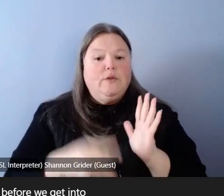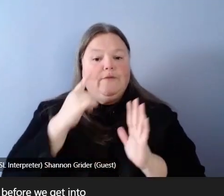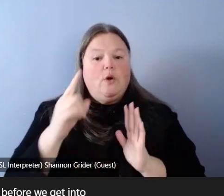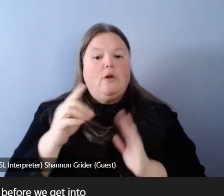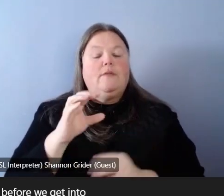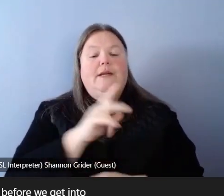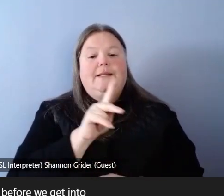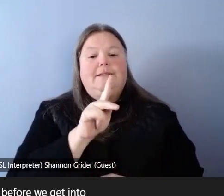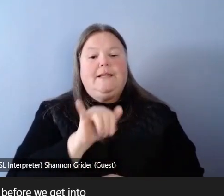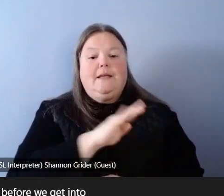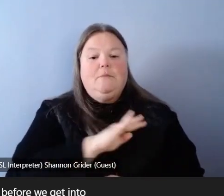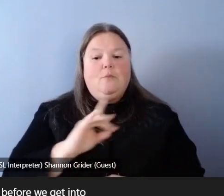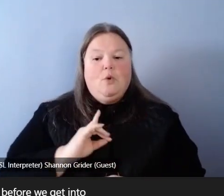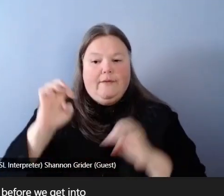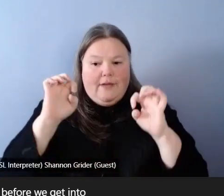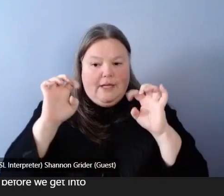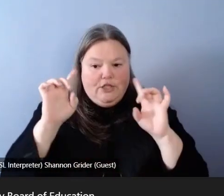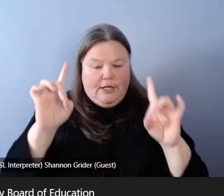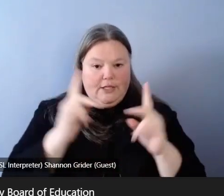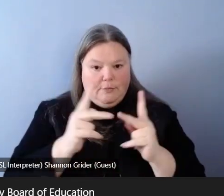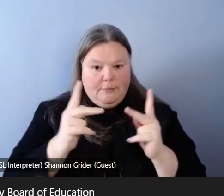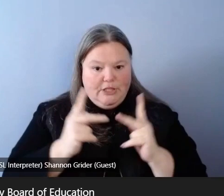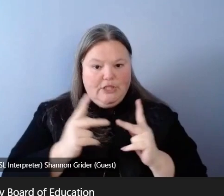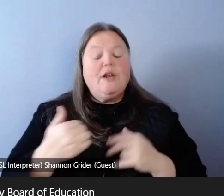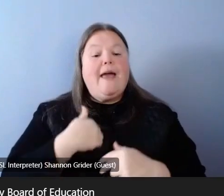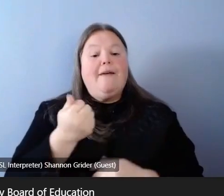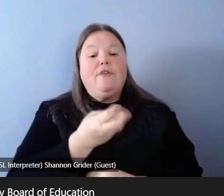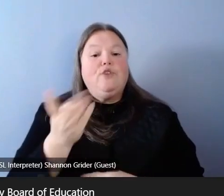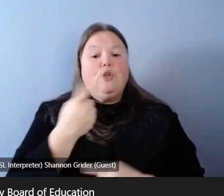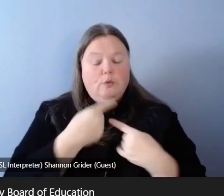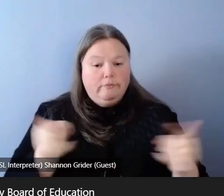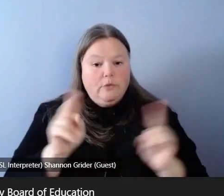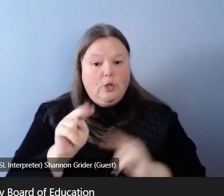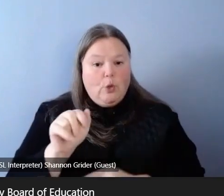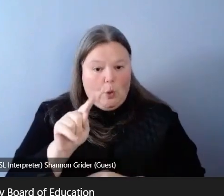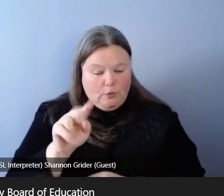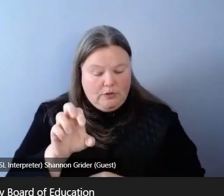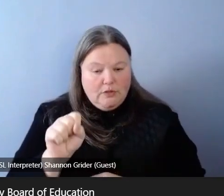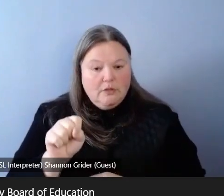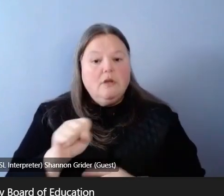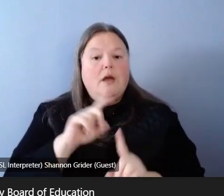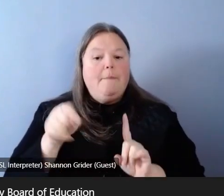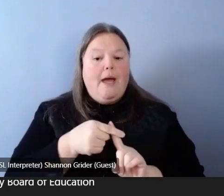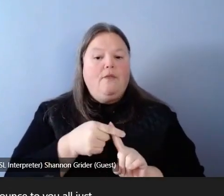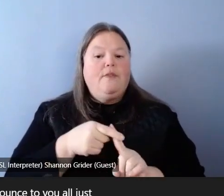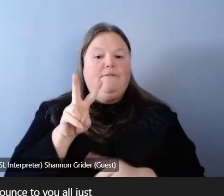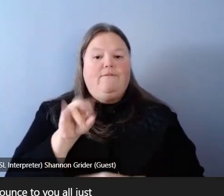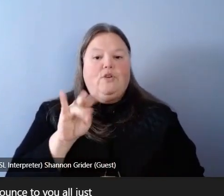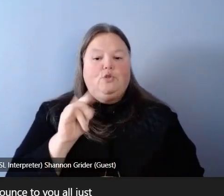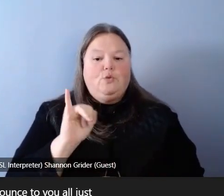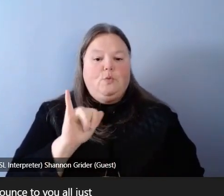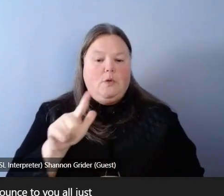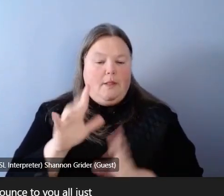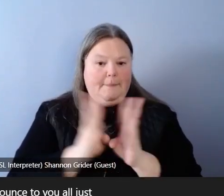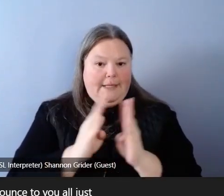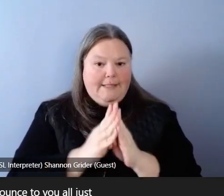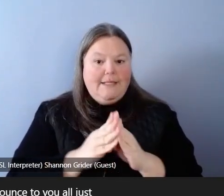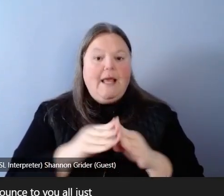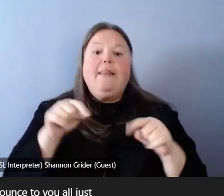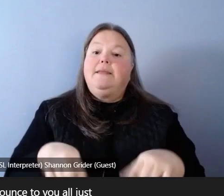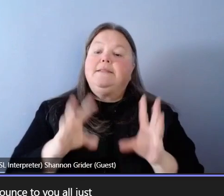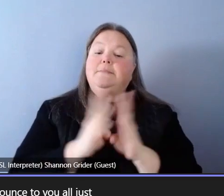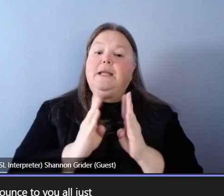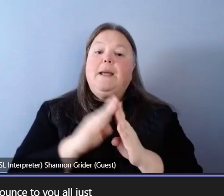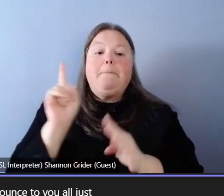Kentucky Board of Education position, I do have a few notes to announce to you all just about these virtual meetings. So this meeting must